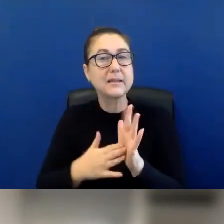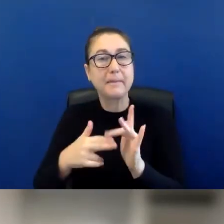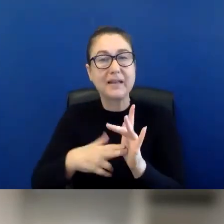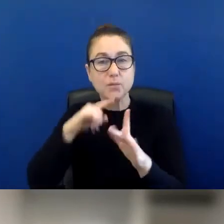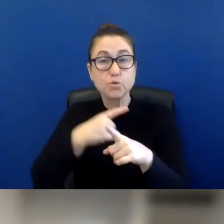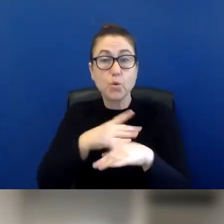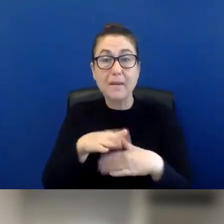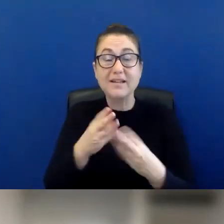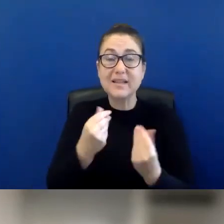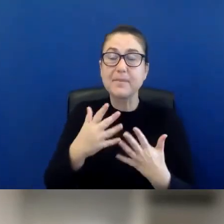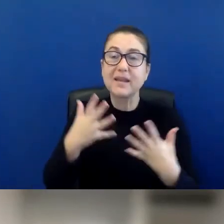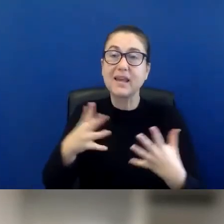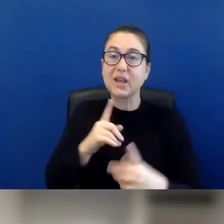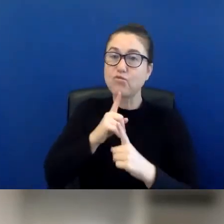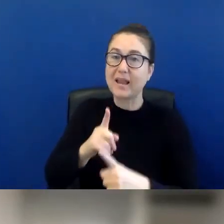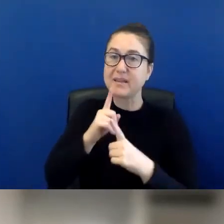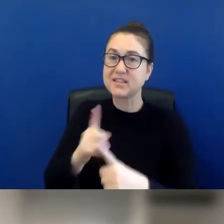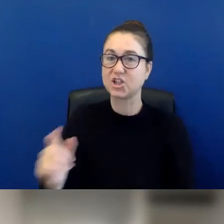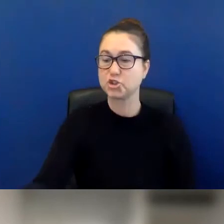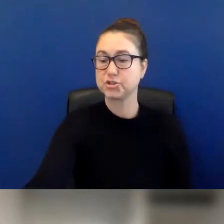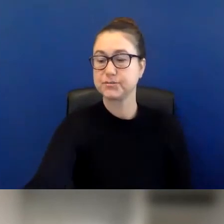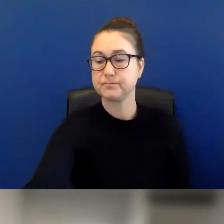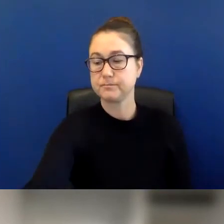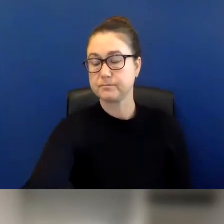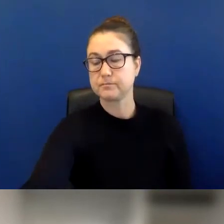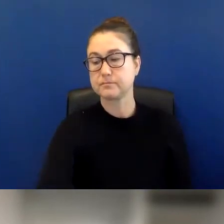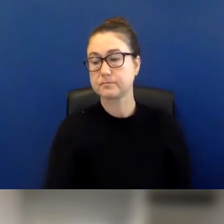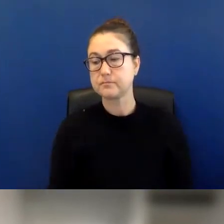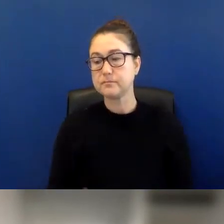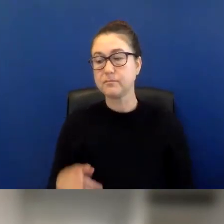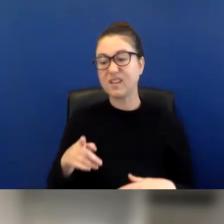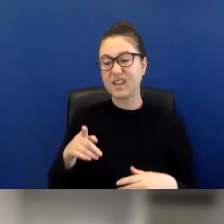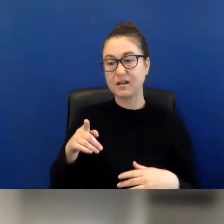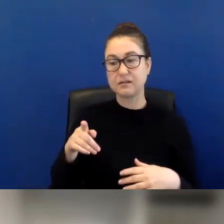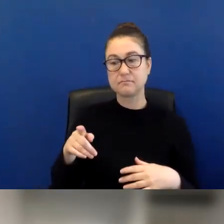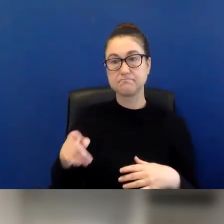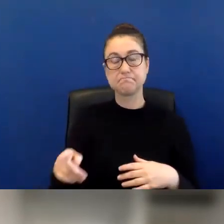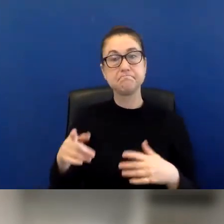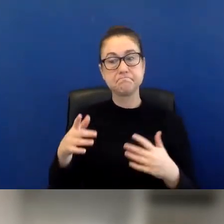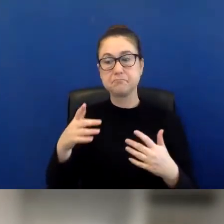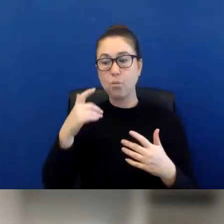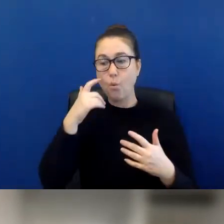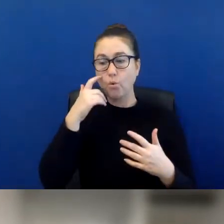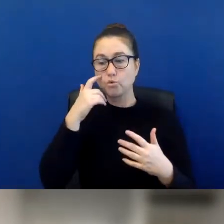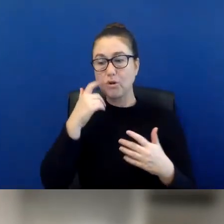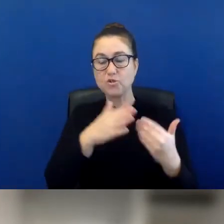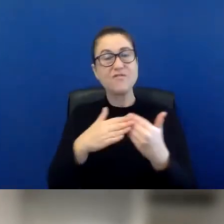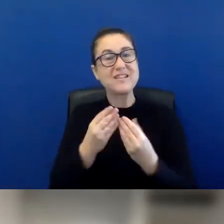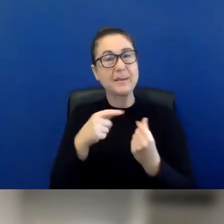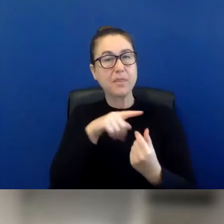key recommendations that we have in the report that are designed to pick up on some of those issues. Over to you, Ben.